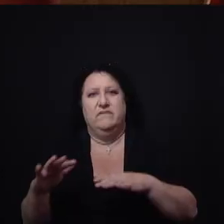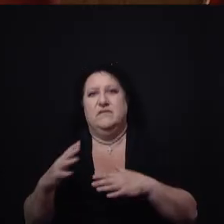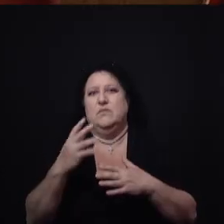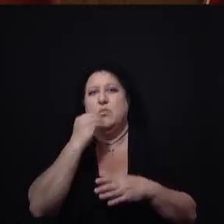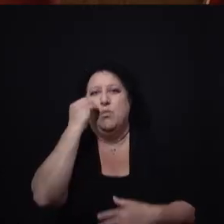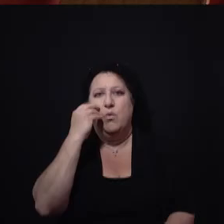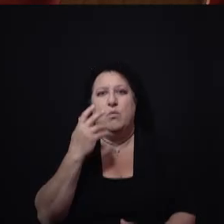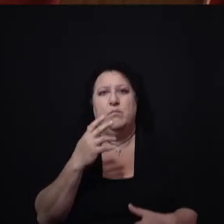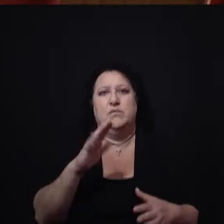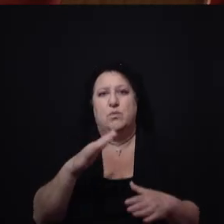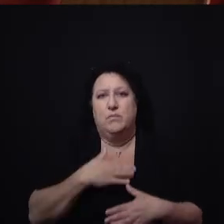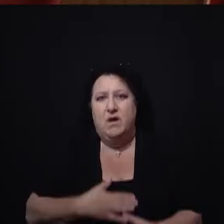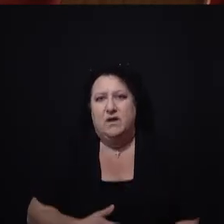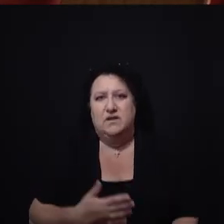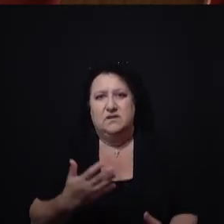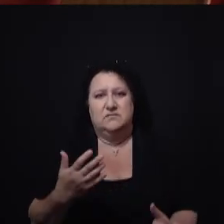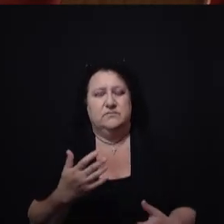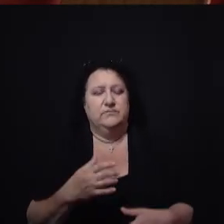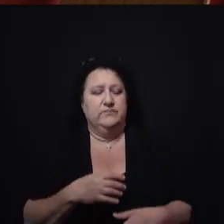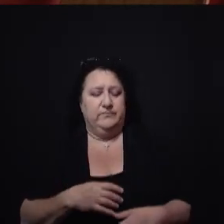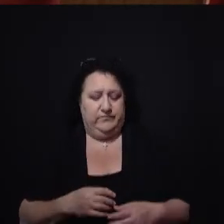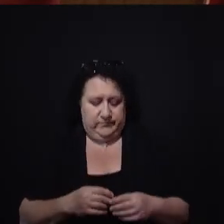body.